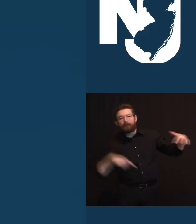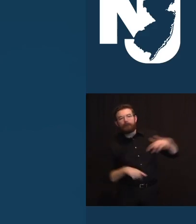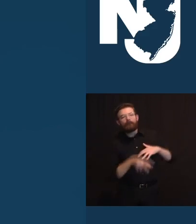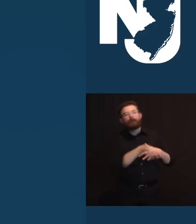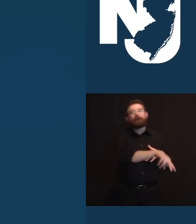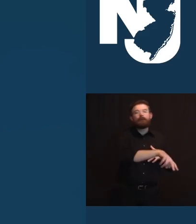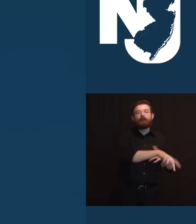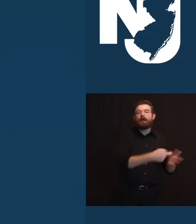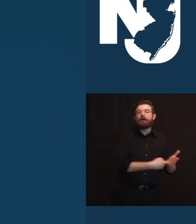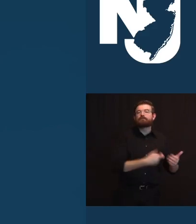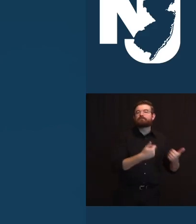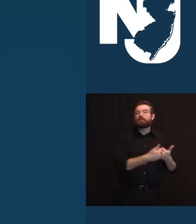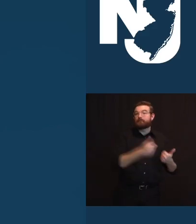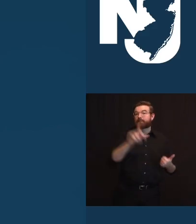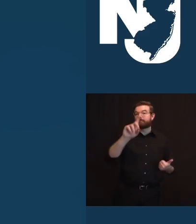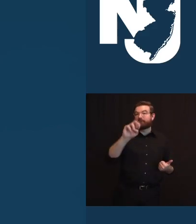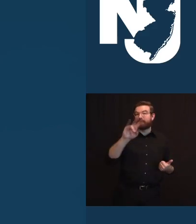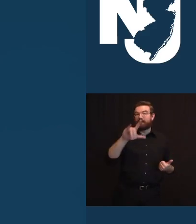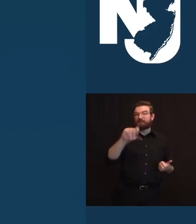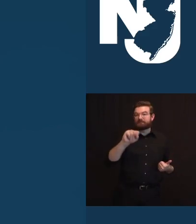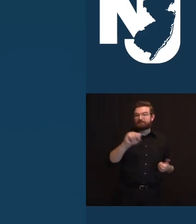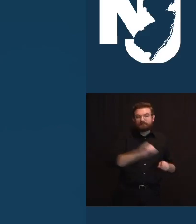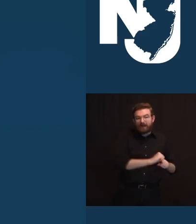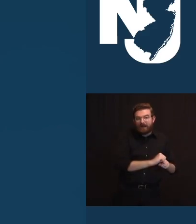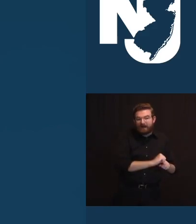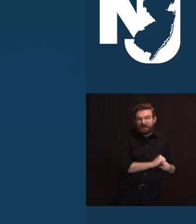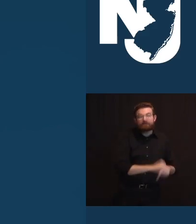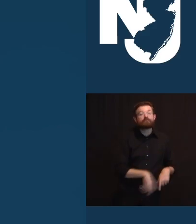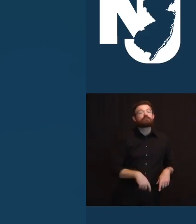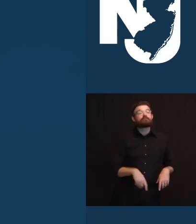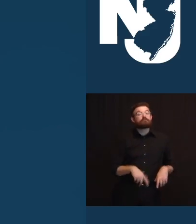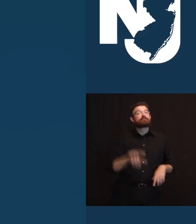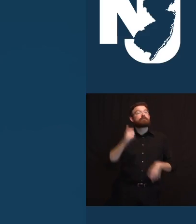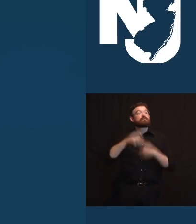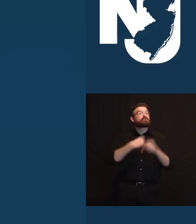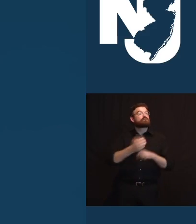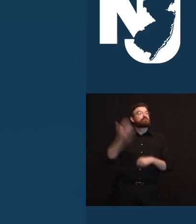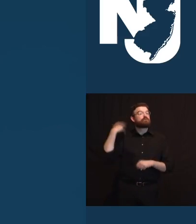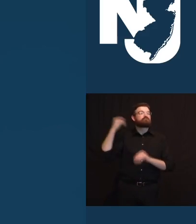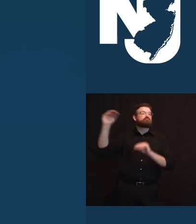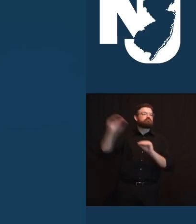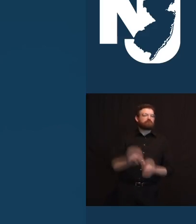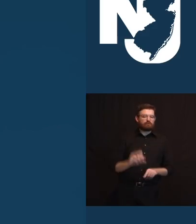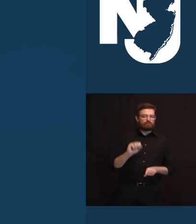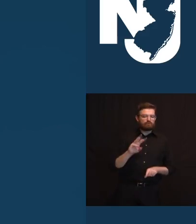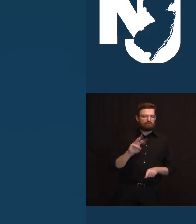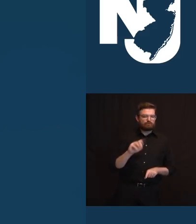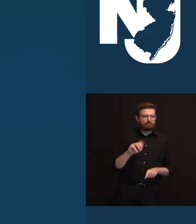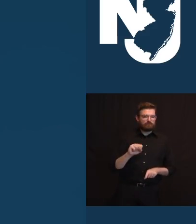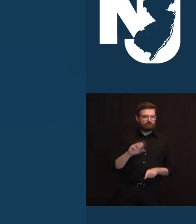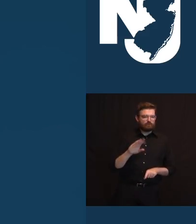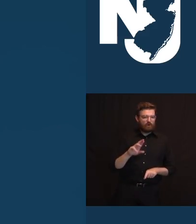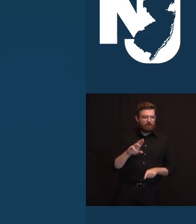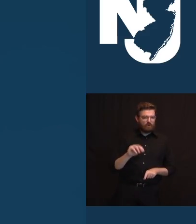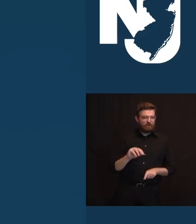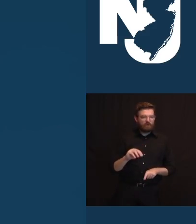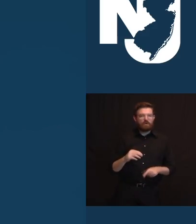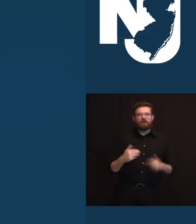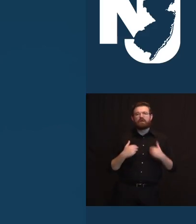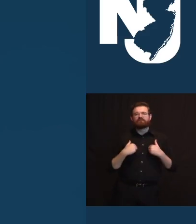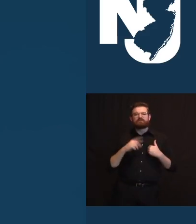to Swedesboro about 10 years ago. Despite his physical limitations, Mark lived, by the way, with neurological